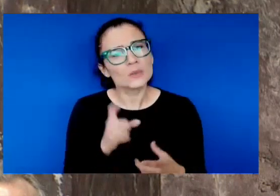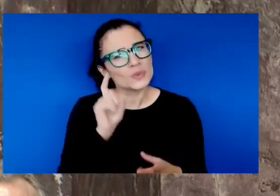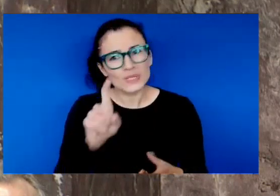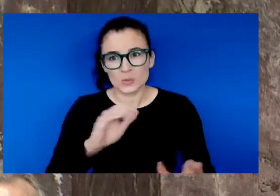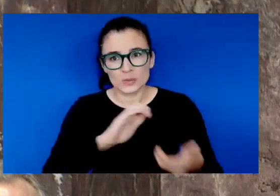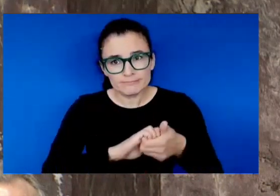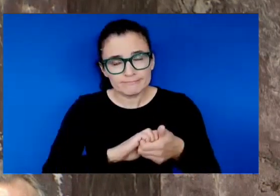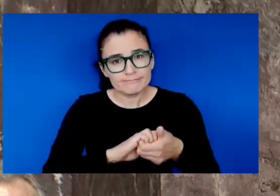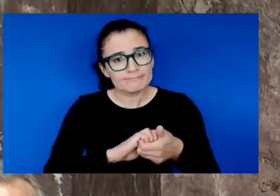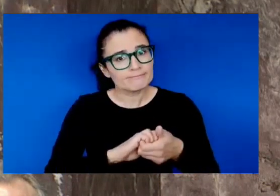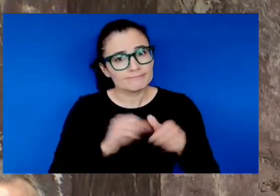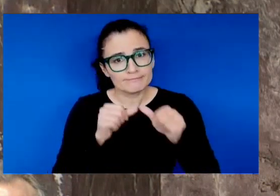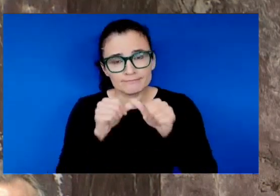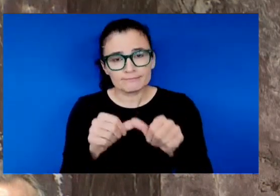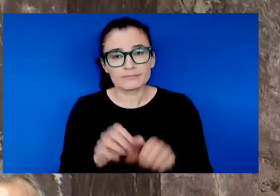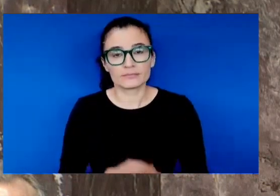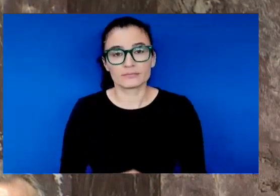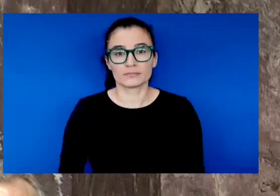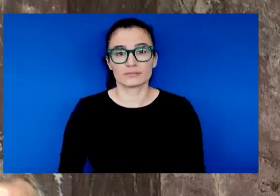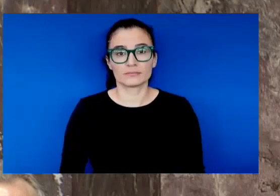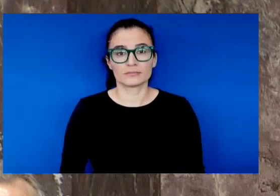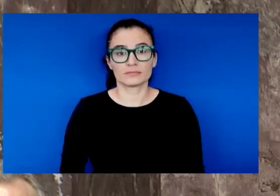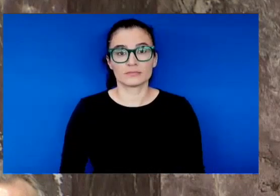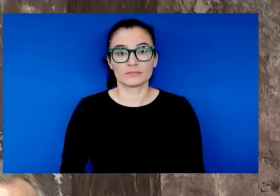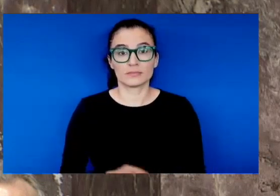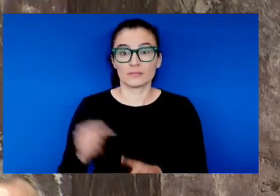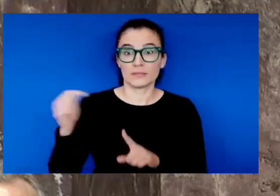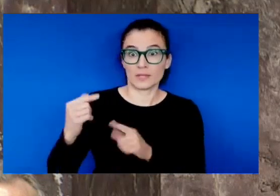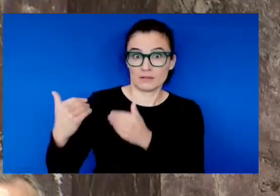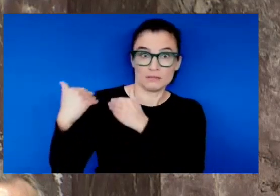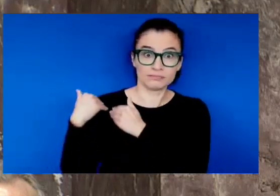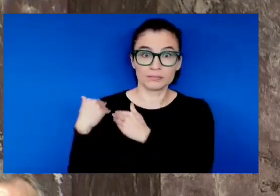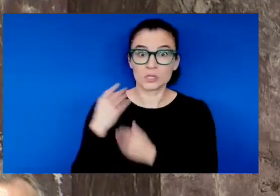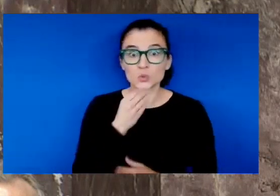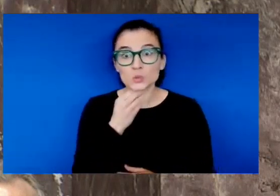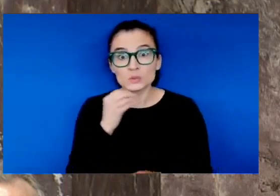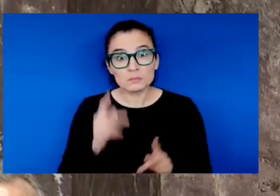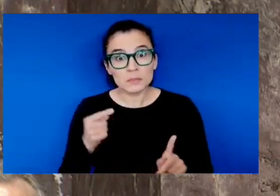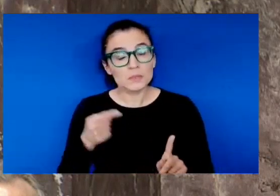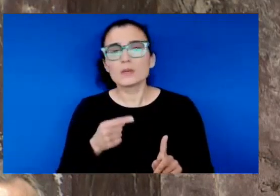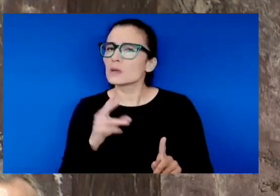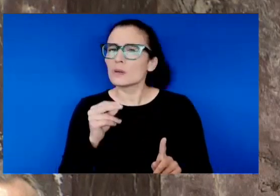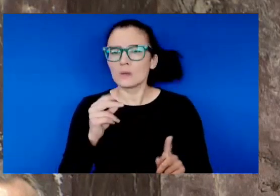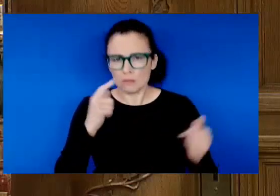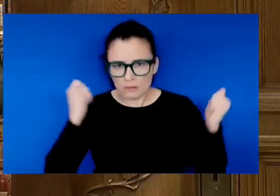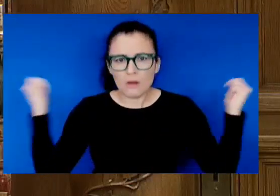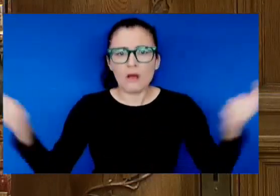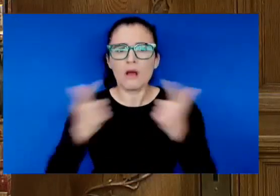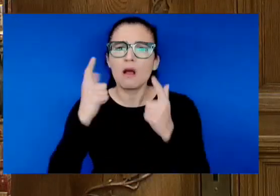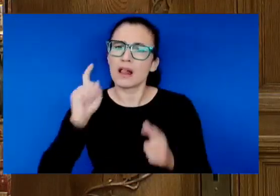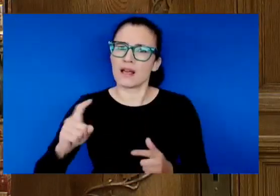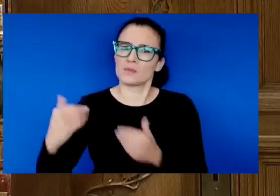of everyone to work together to ensure British Columbia can remain a safe place for anyone.